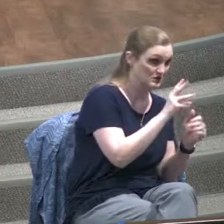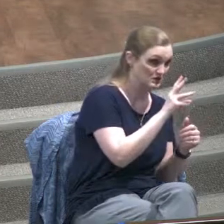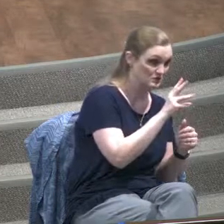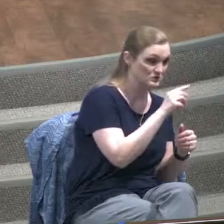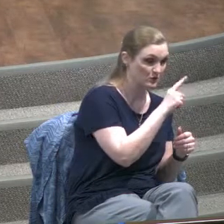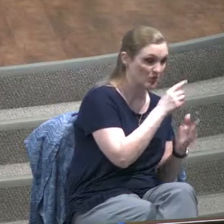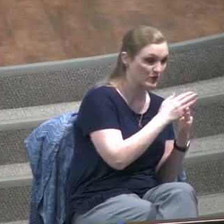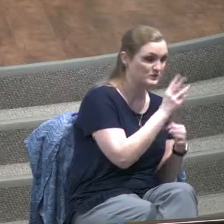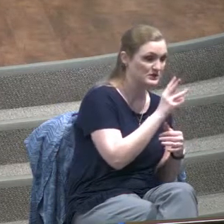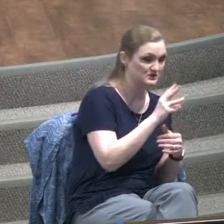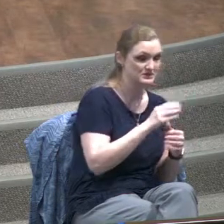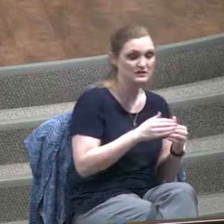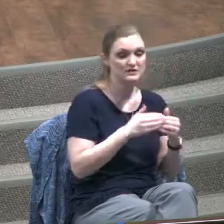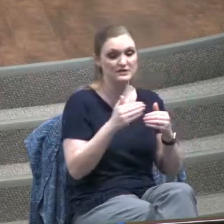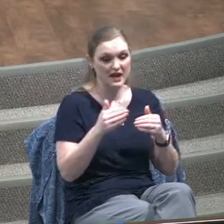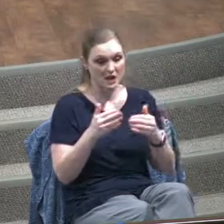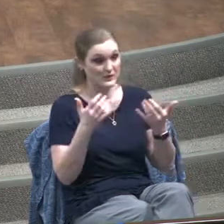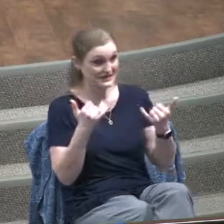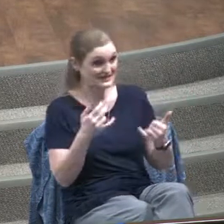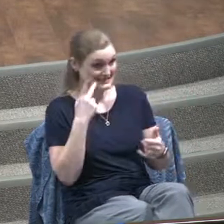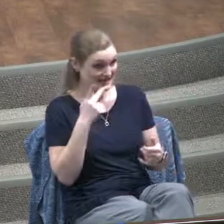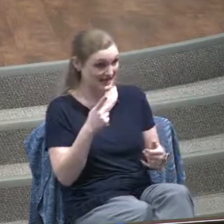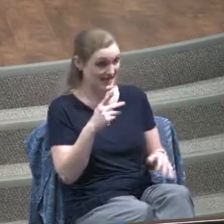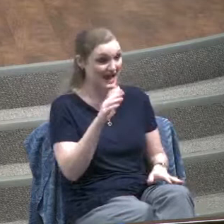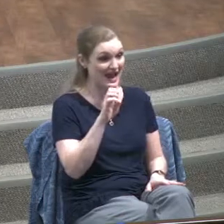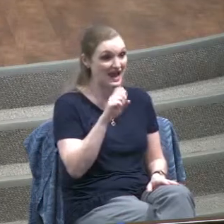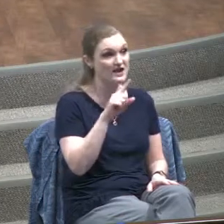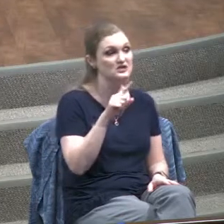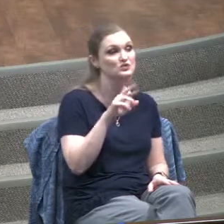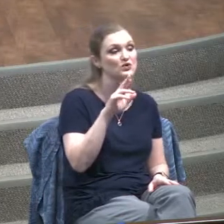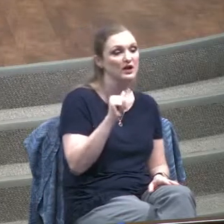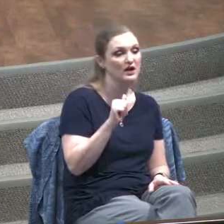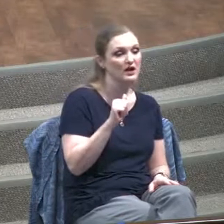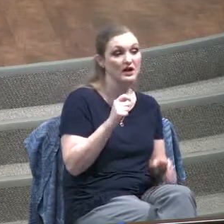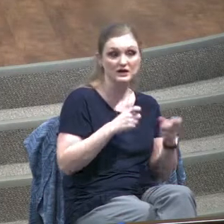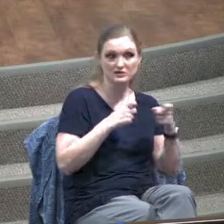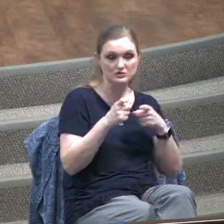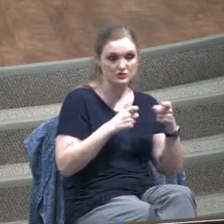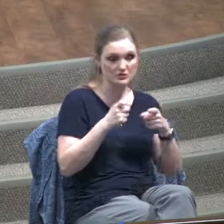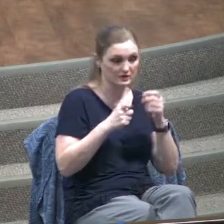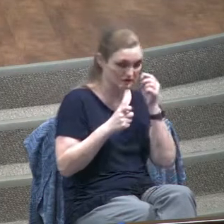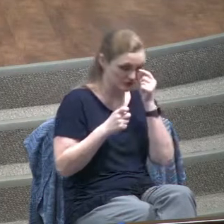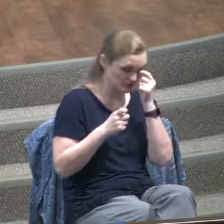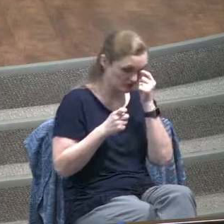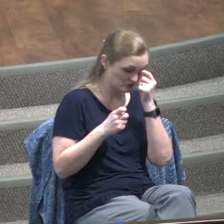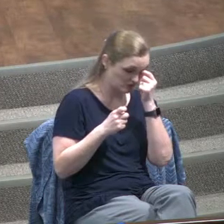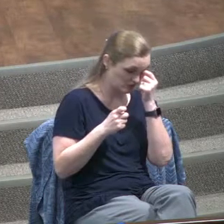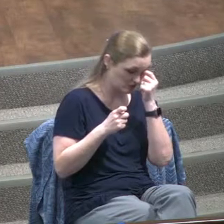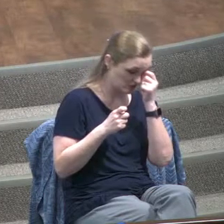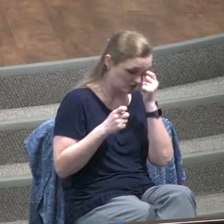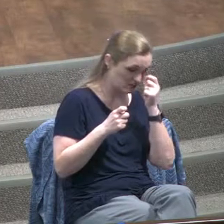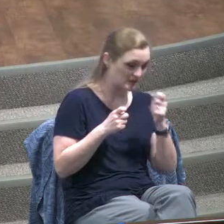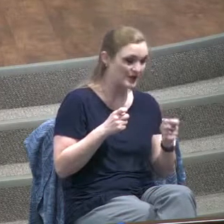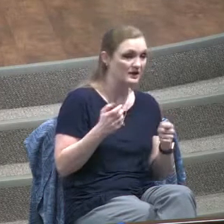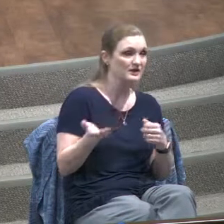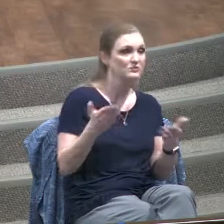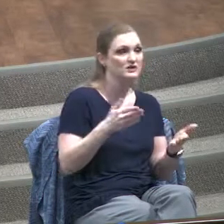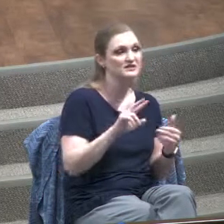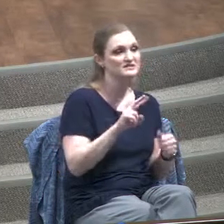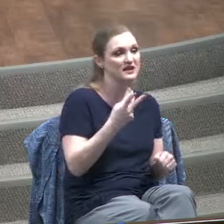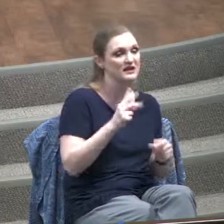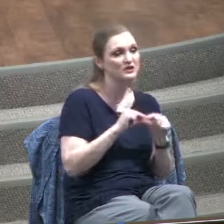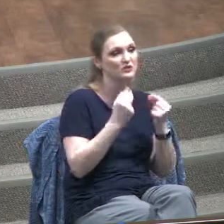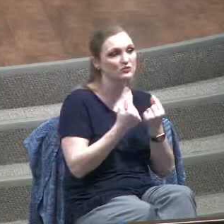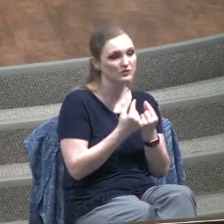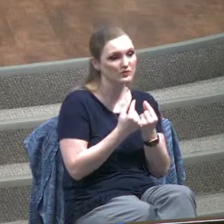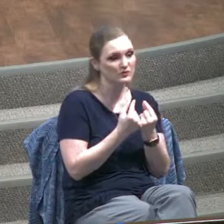book picks up. Now we see Ezra taking the lead, and Ezra brings a second group